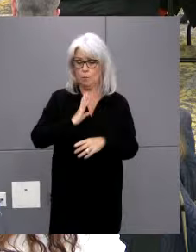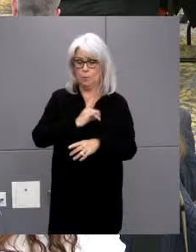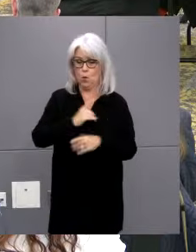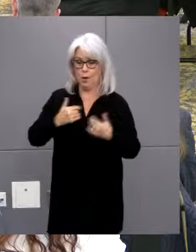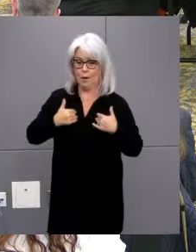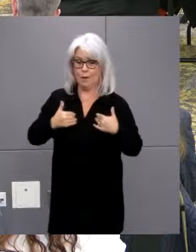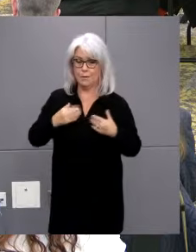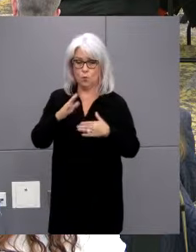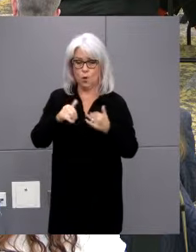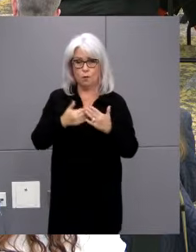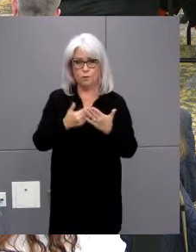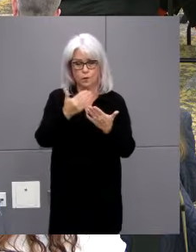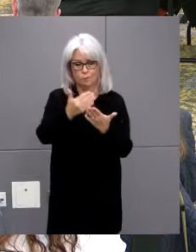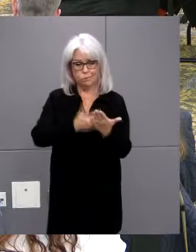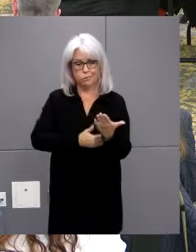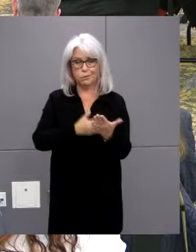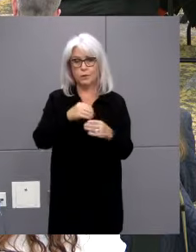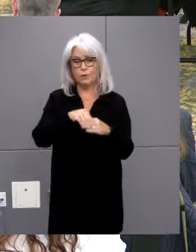proposed policy.